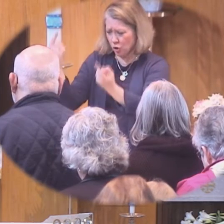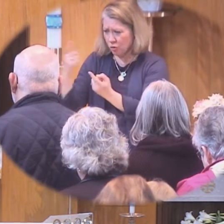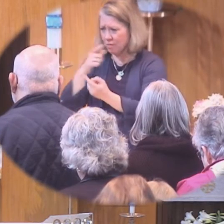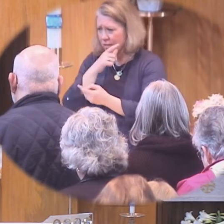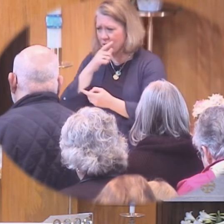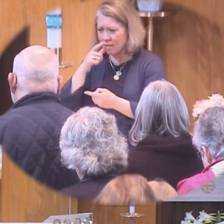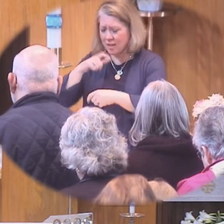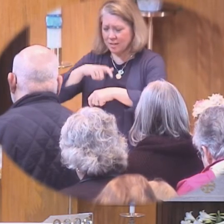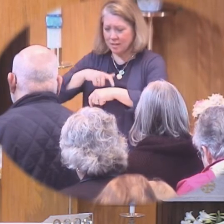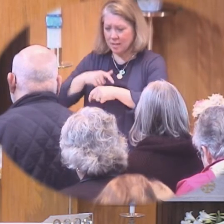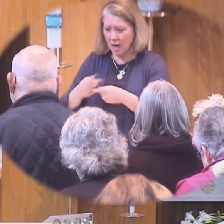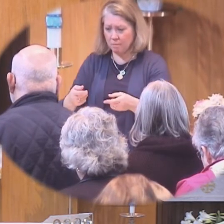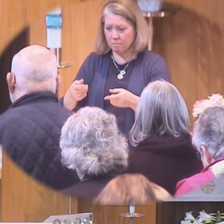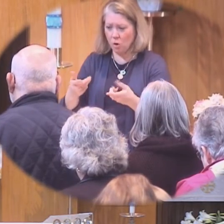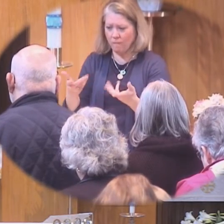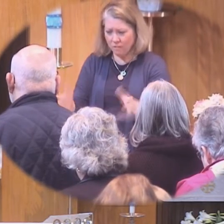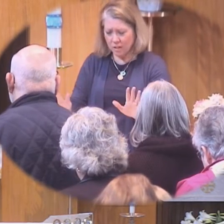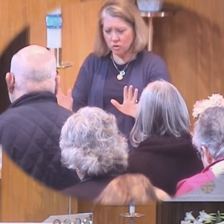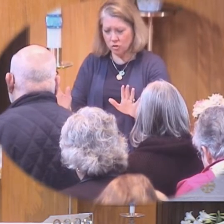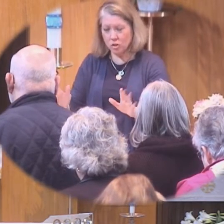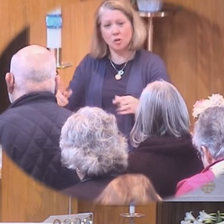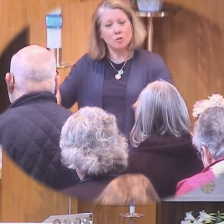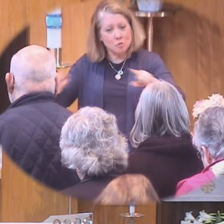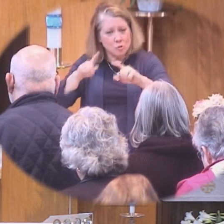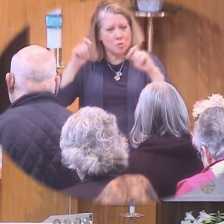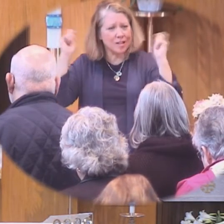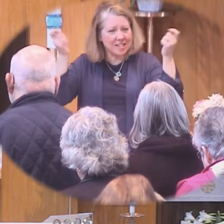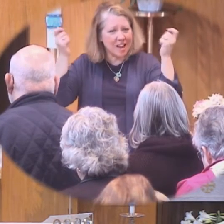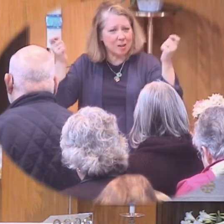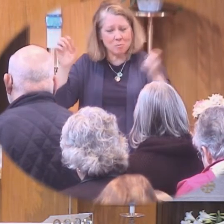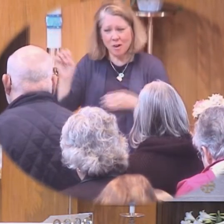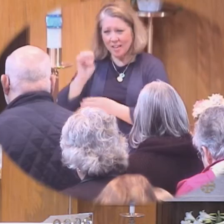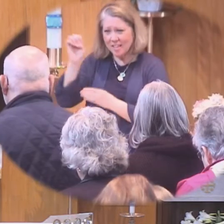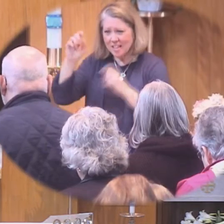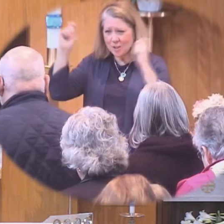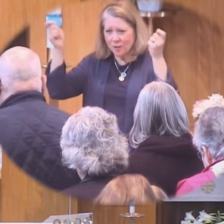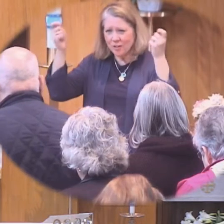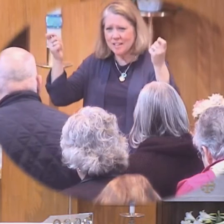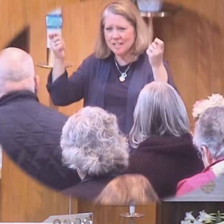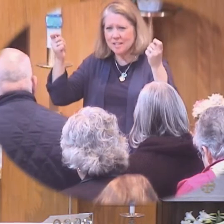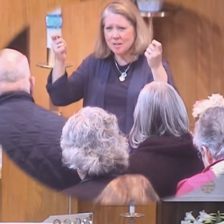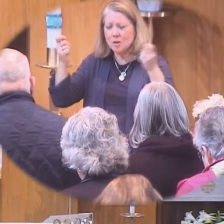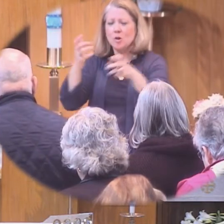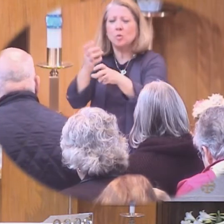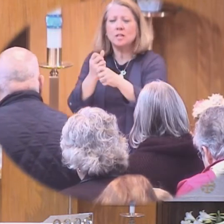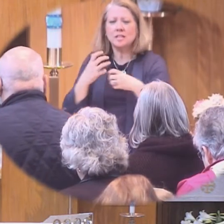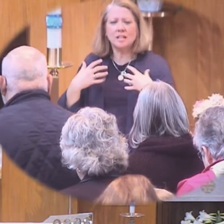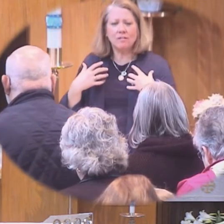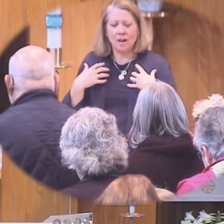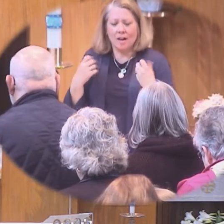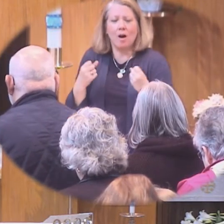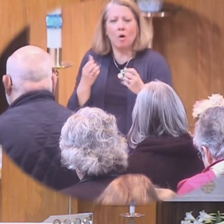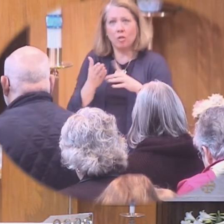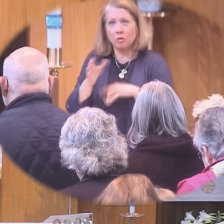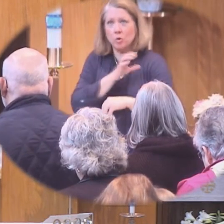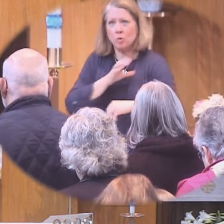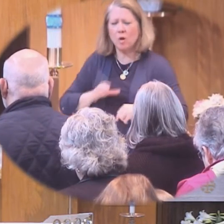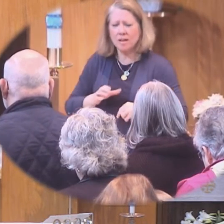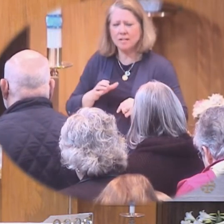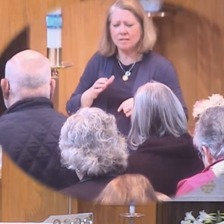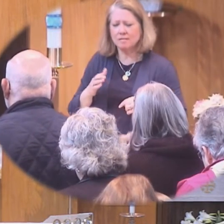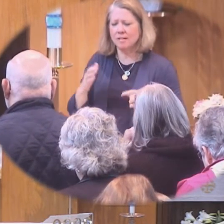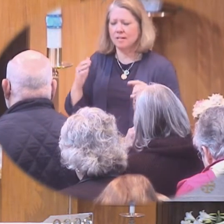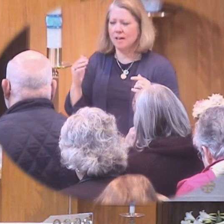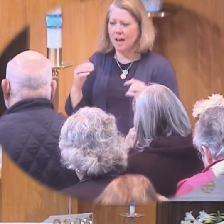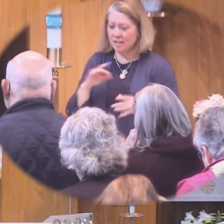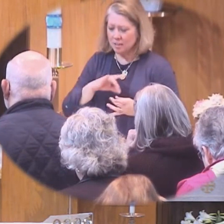may you who celebrate the gladness of the Paschal feast come with Christ's help and exulting in spirit to those